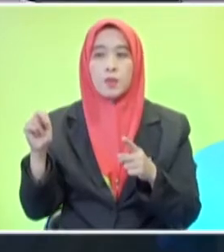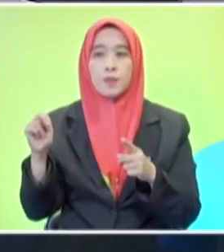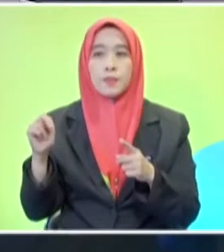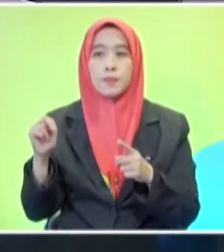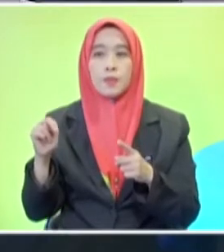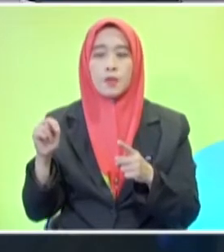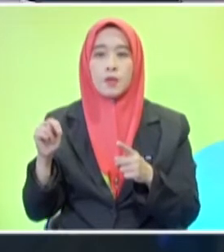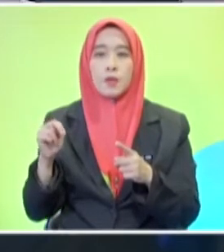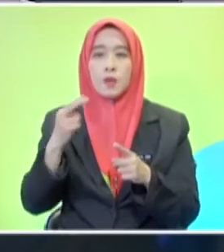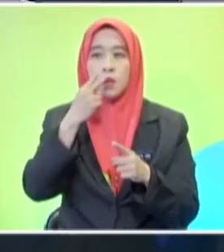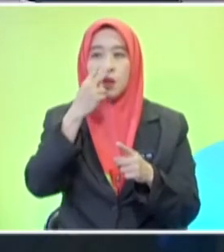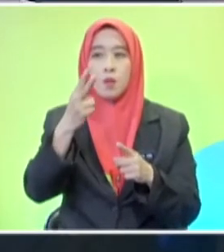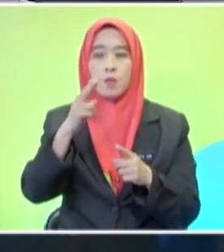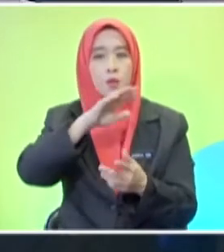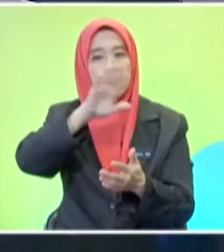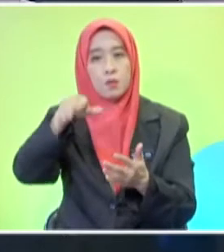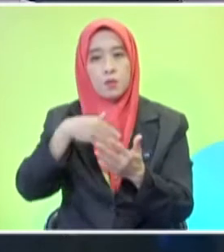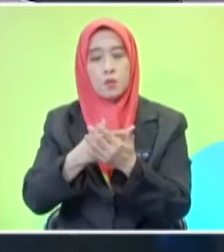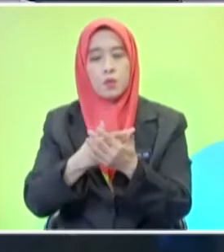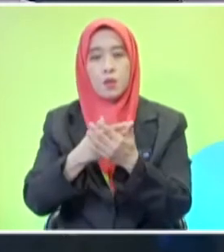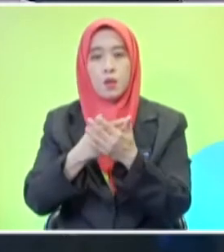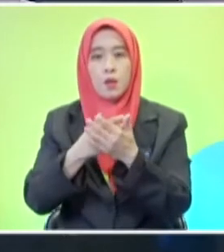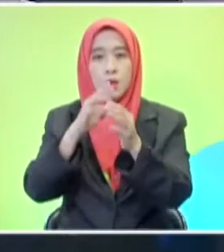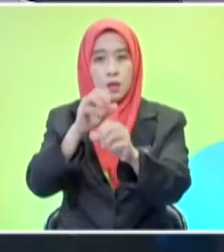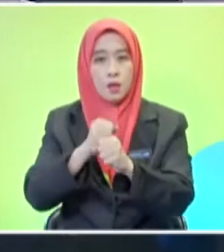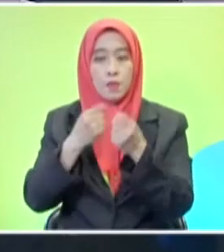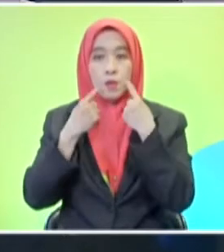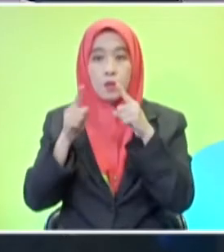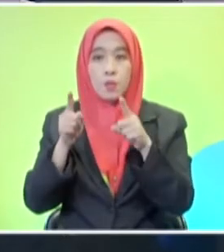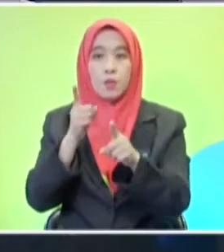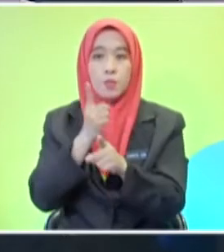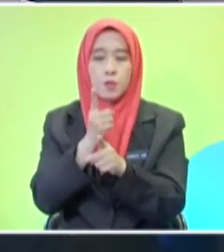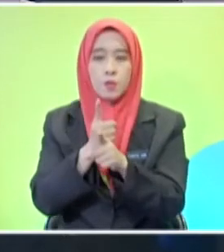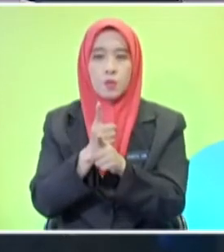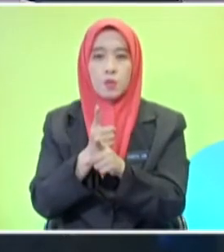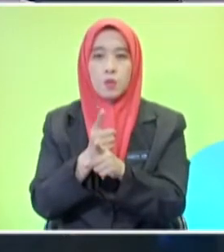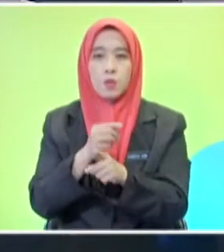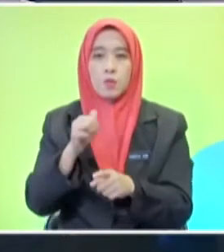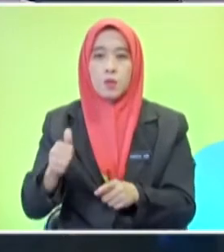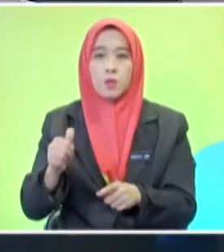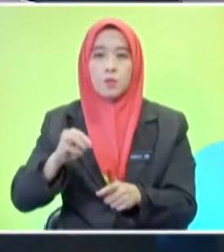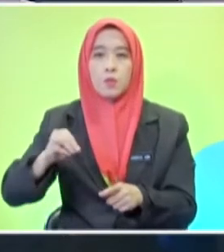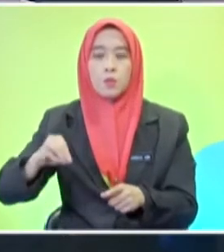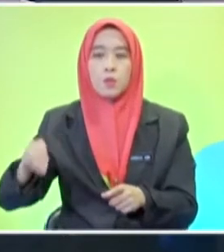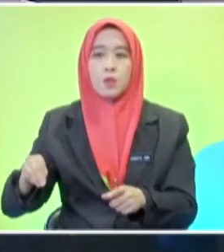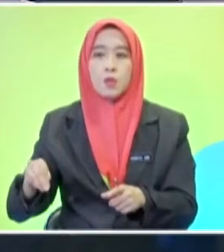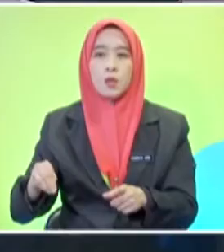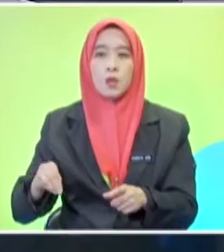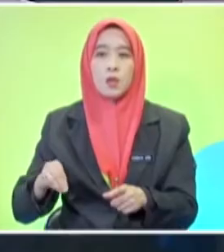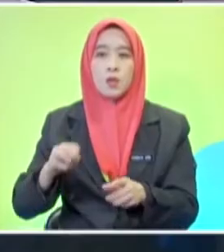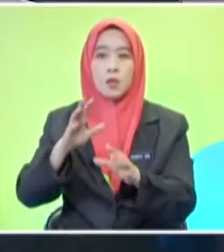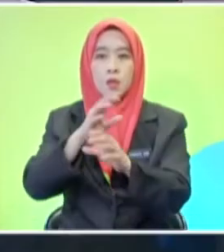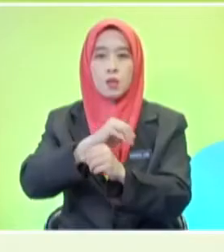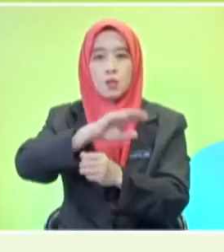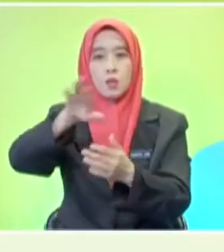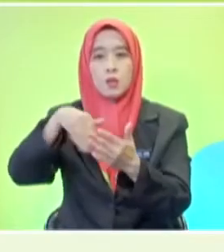Okay, looks like they have gotten all the answers correct. Wow, good job, pupils. So I think they deserve, all of them